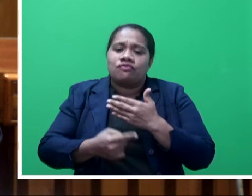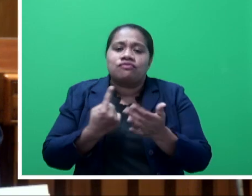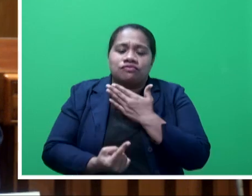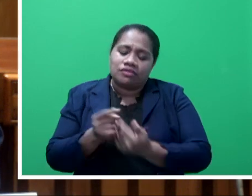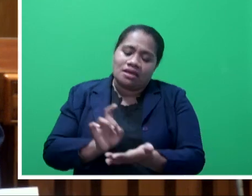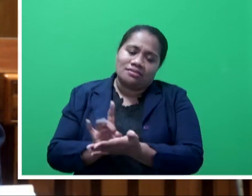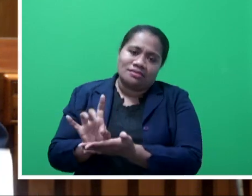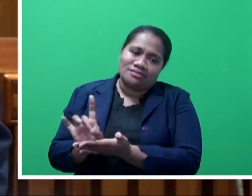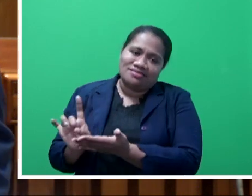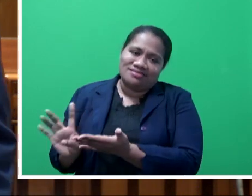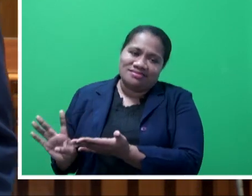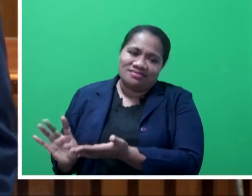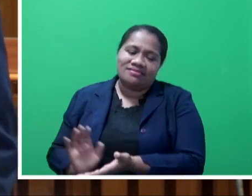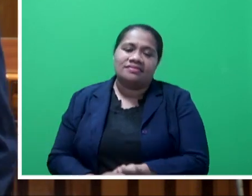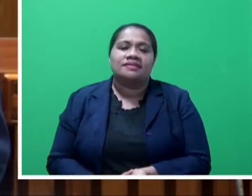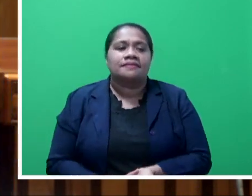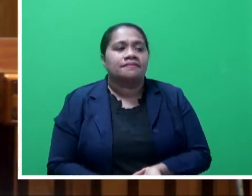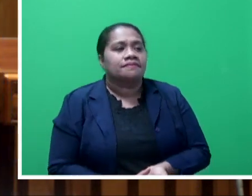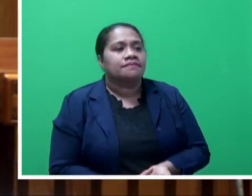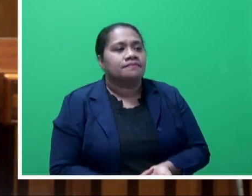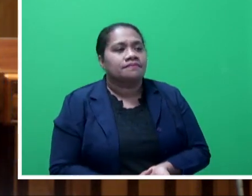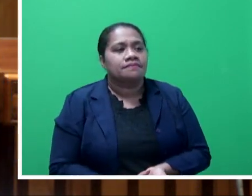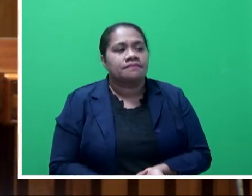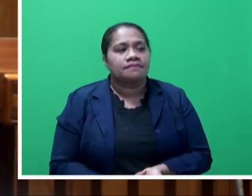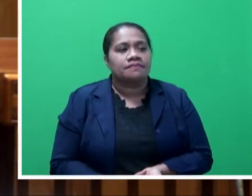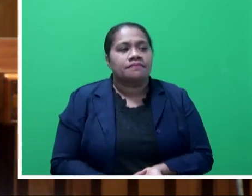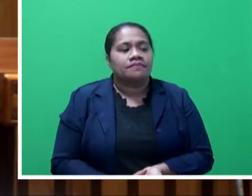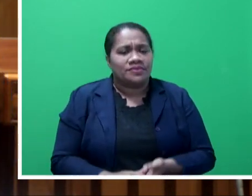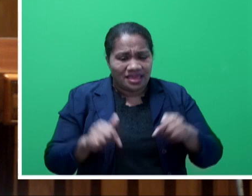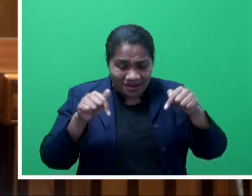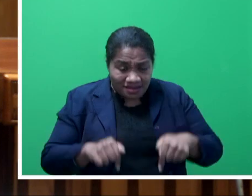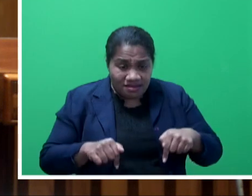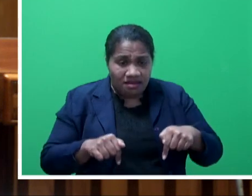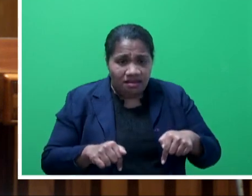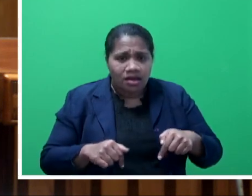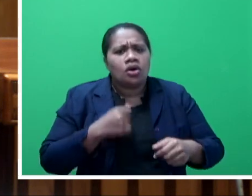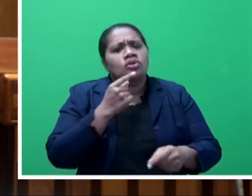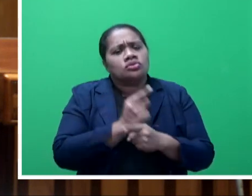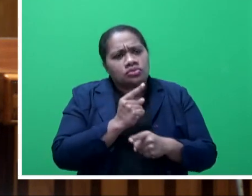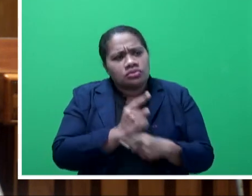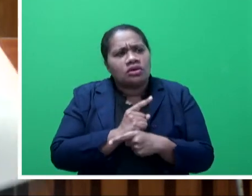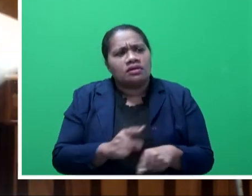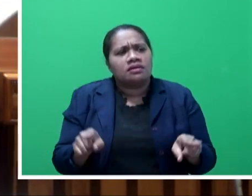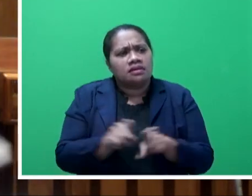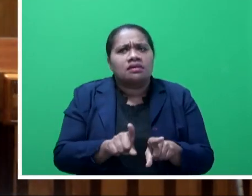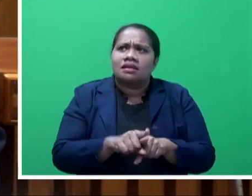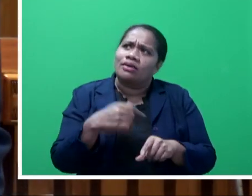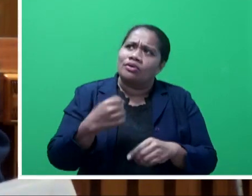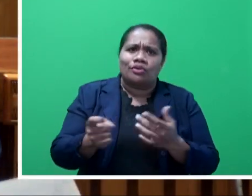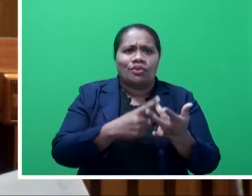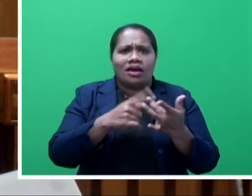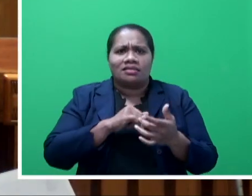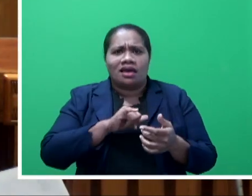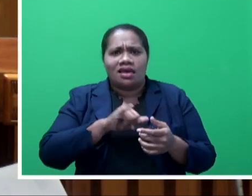4,000. Notwithstanding that support. And here they are talking as if that no other airline in the world has